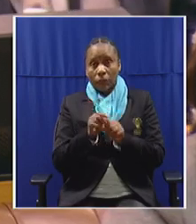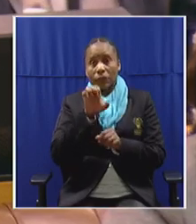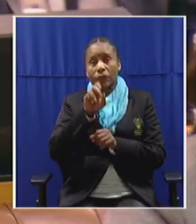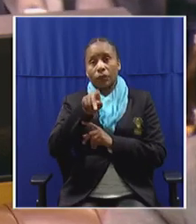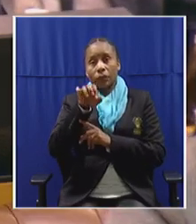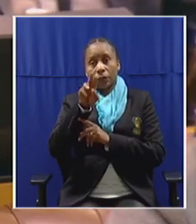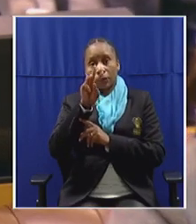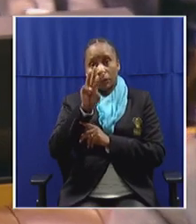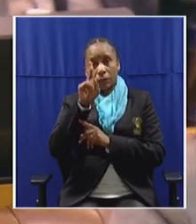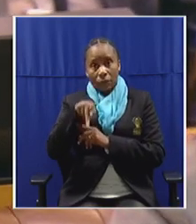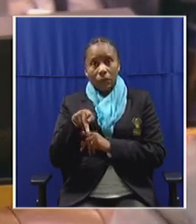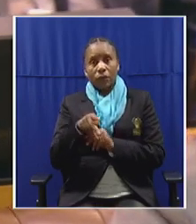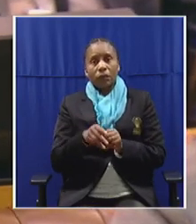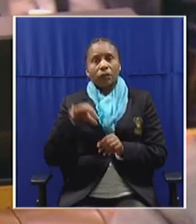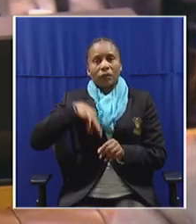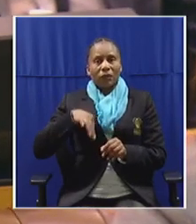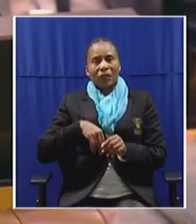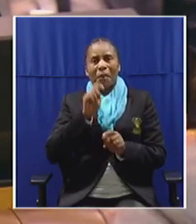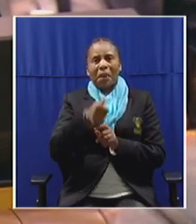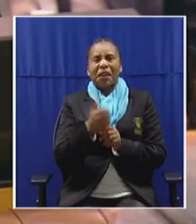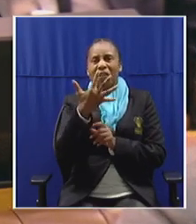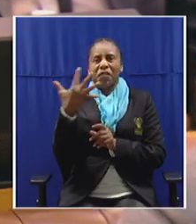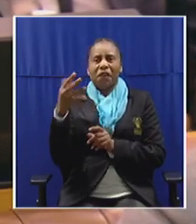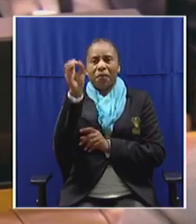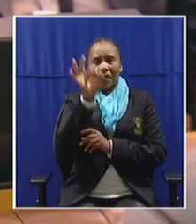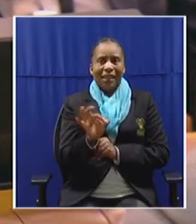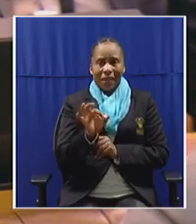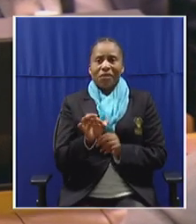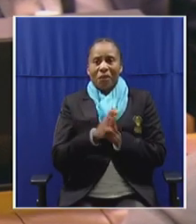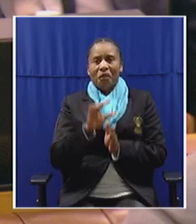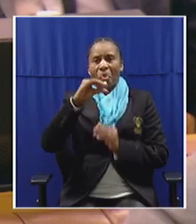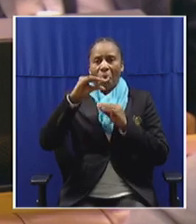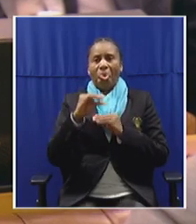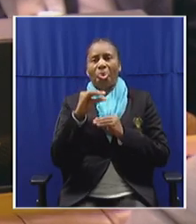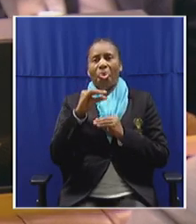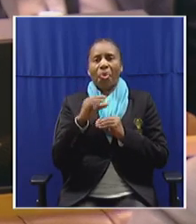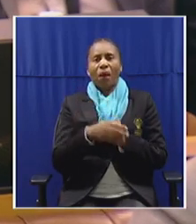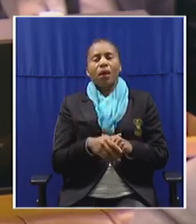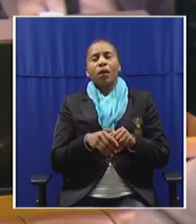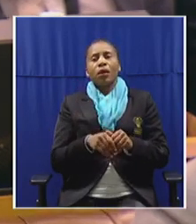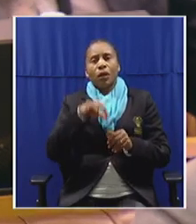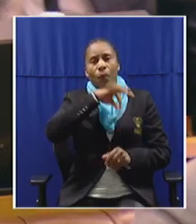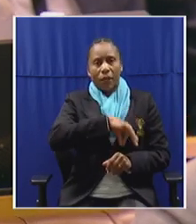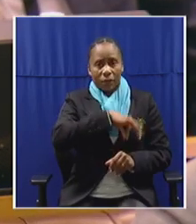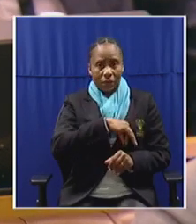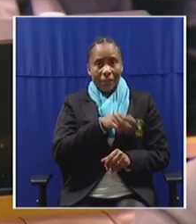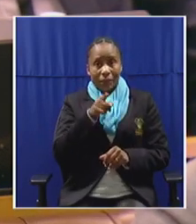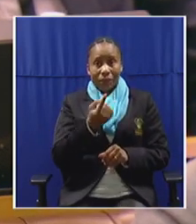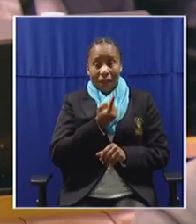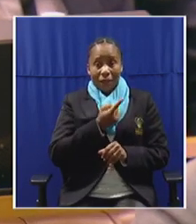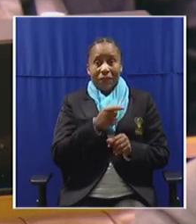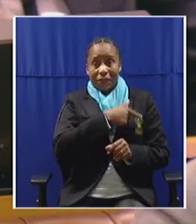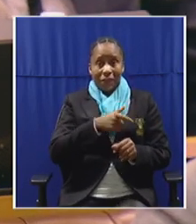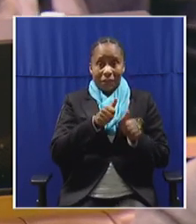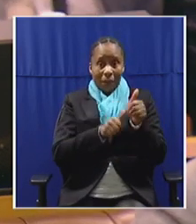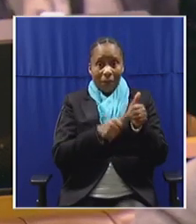EPWP participants are paid at 55% of the minimum wage. Yet you yourself, Deputy President, have said that